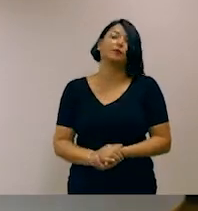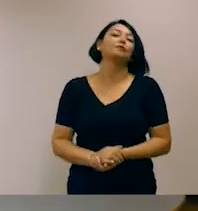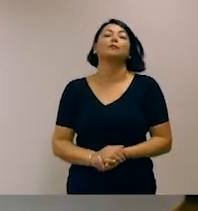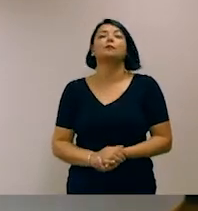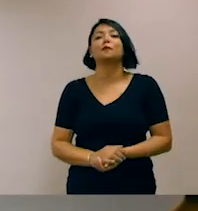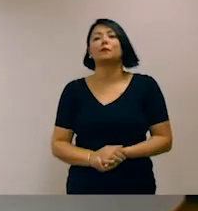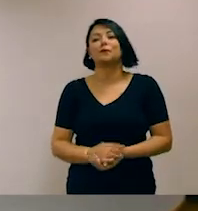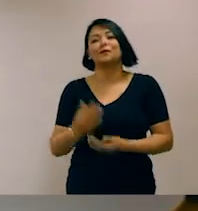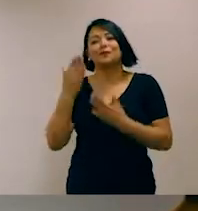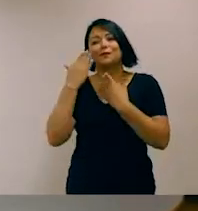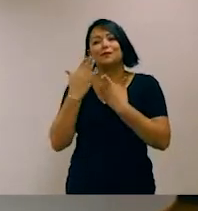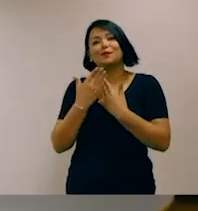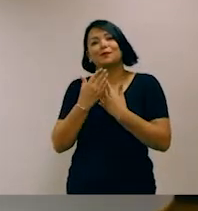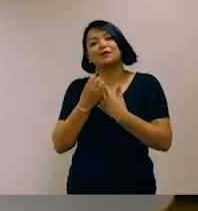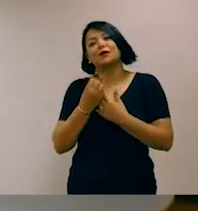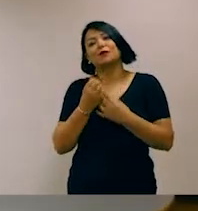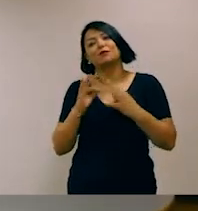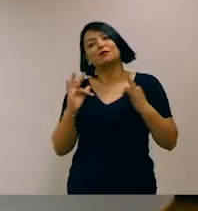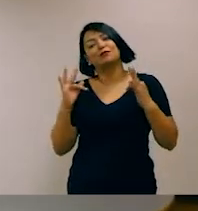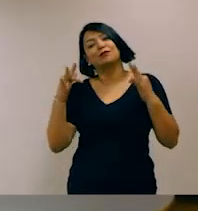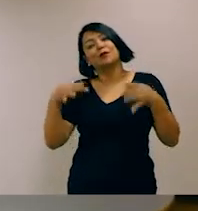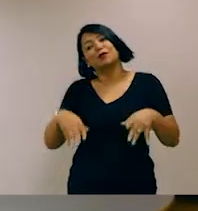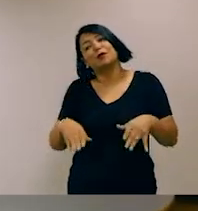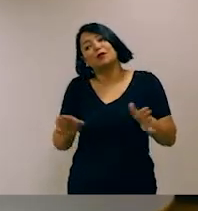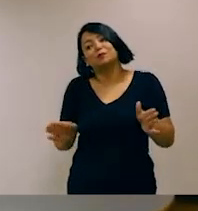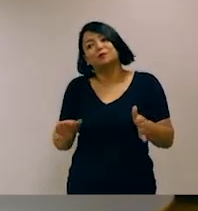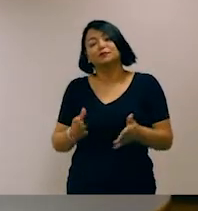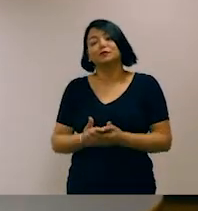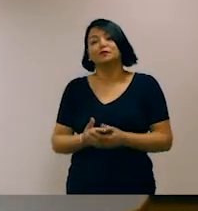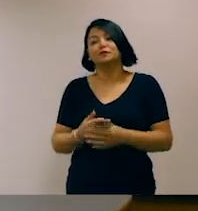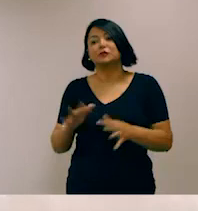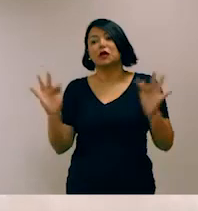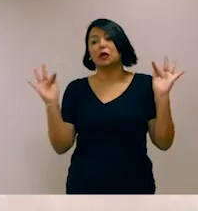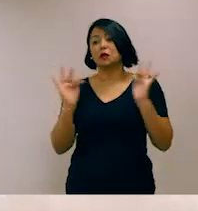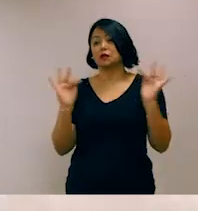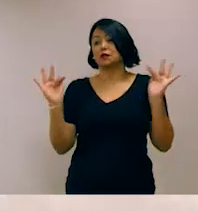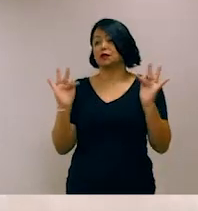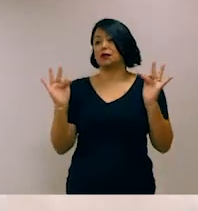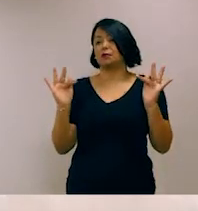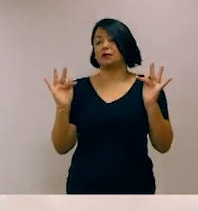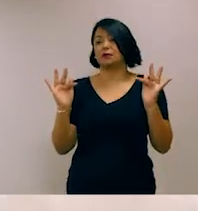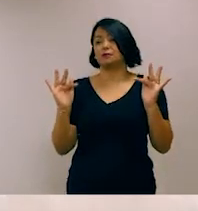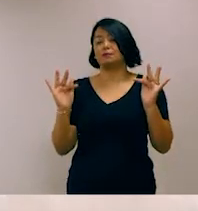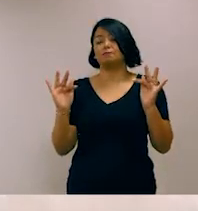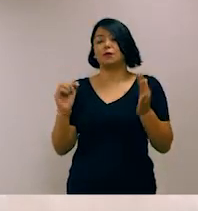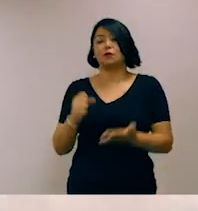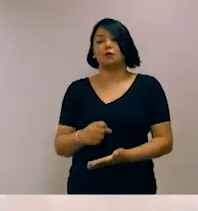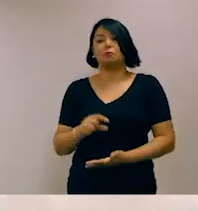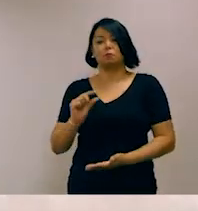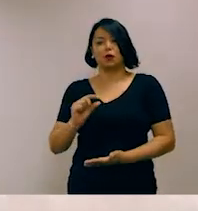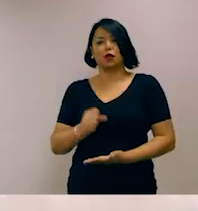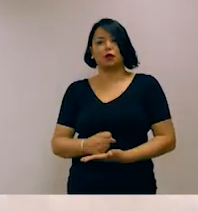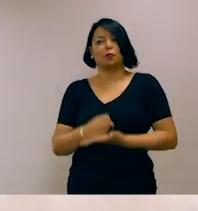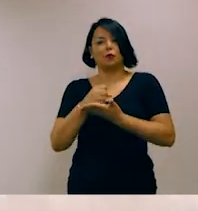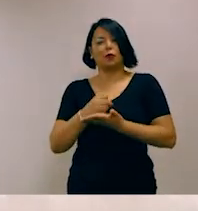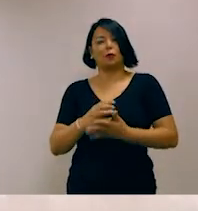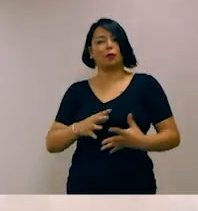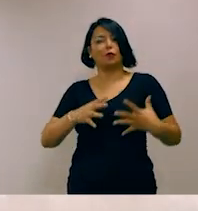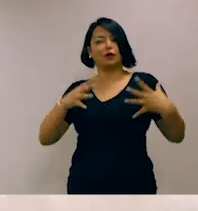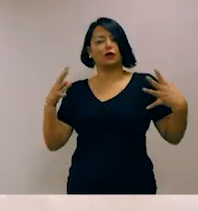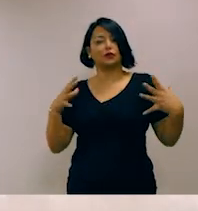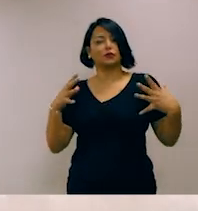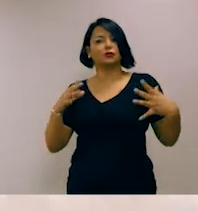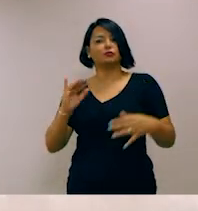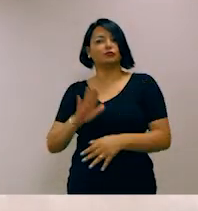going to test this. So wrapping up. CloudDOP is very simple, but it's little